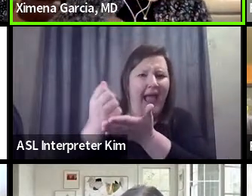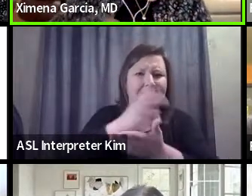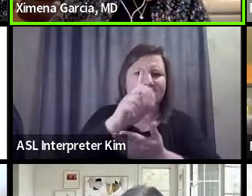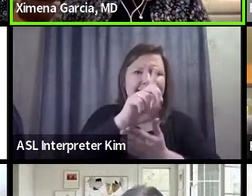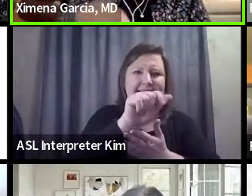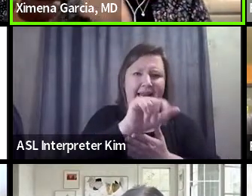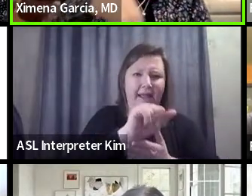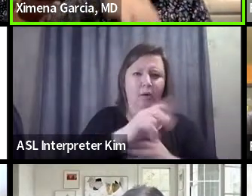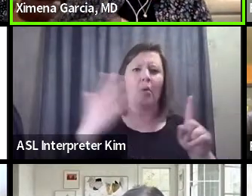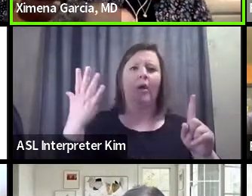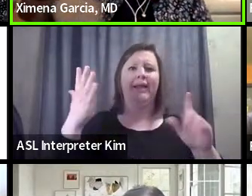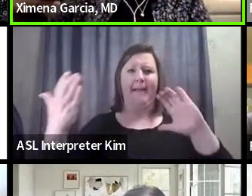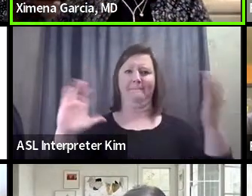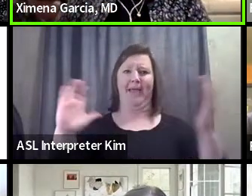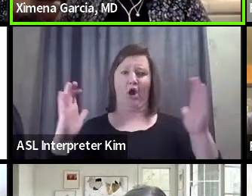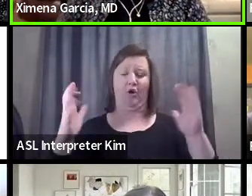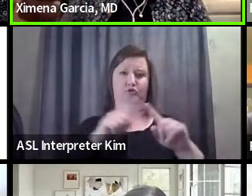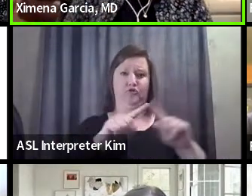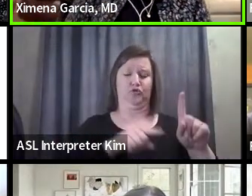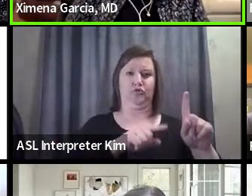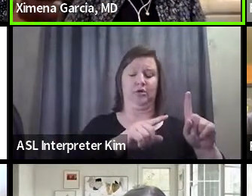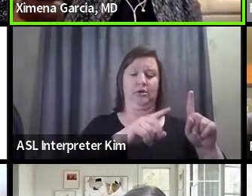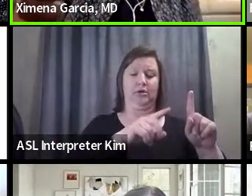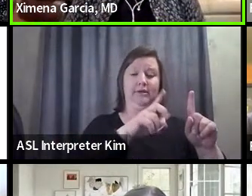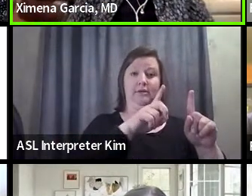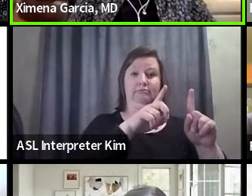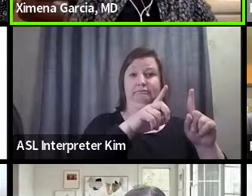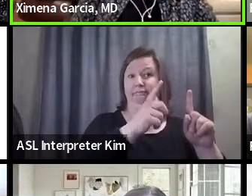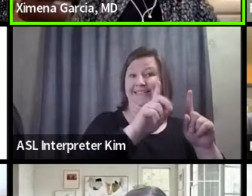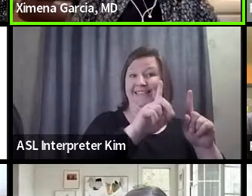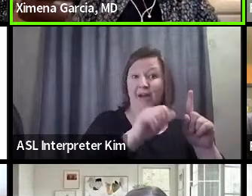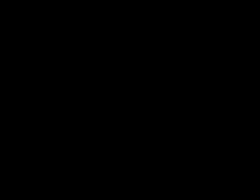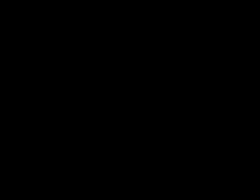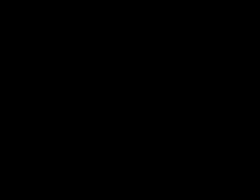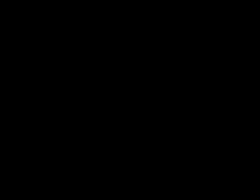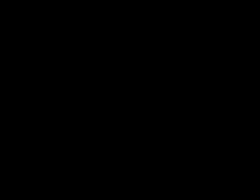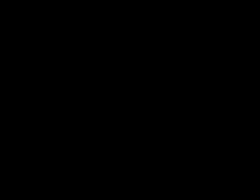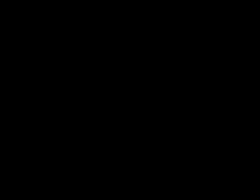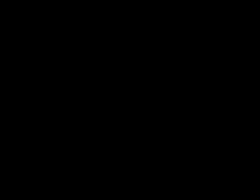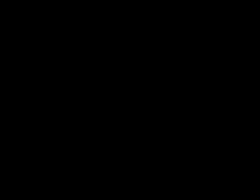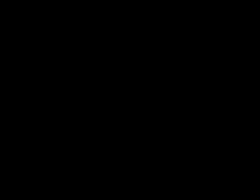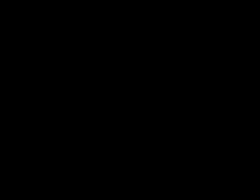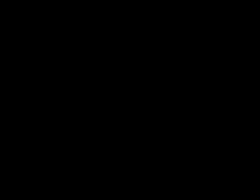have been seeing today and then going forward. So I'll pass it to you, Jamie. Thank you.